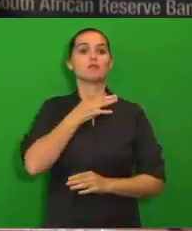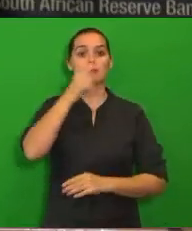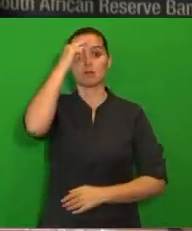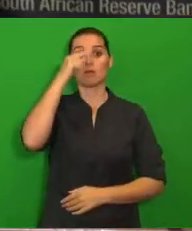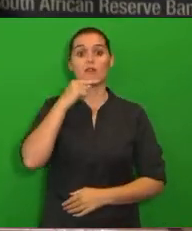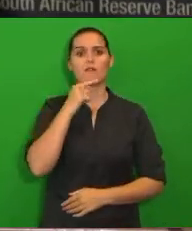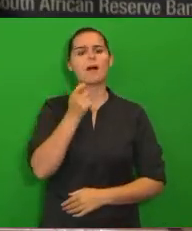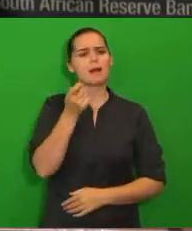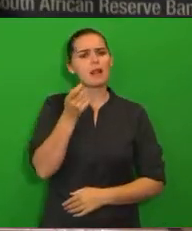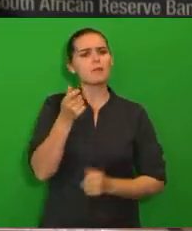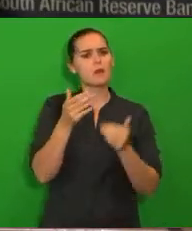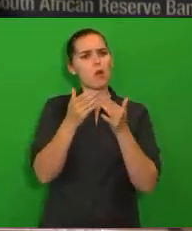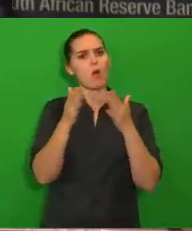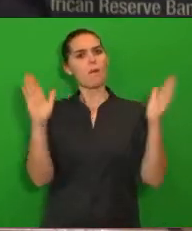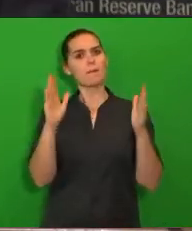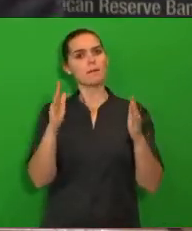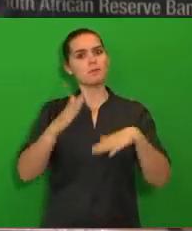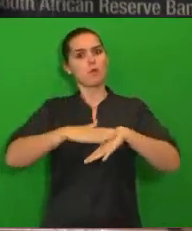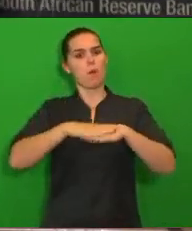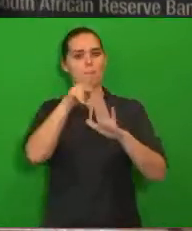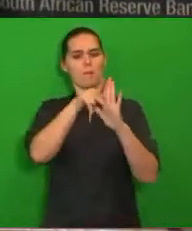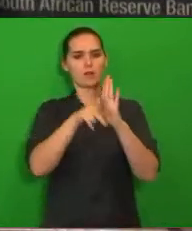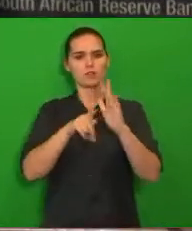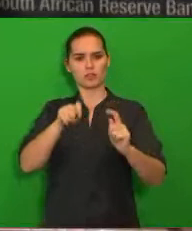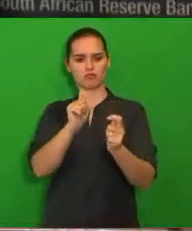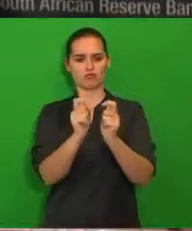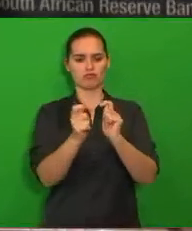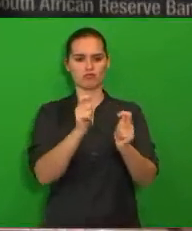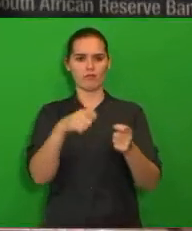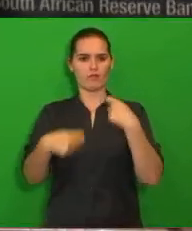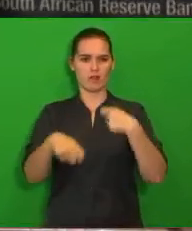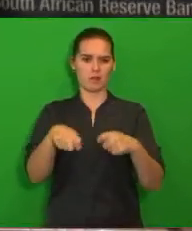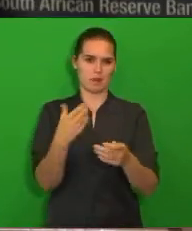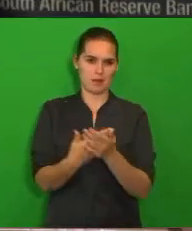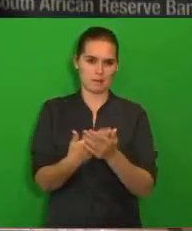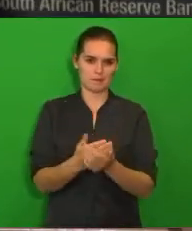some space to provide further policy accommodation to the economy.